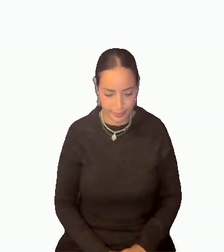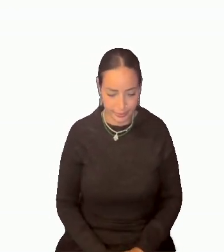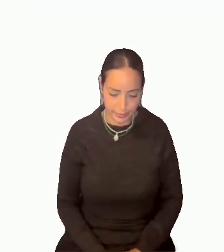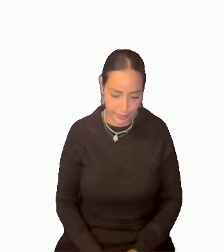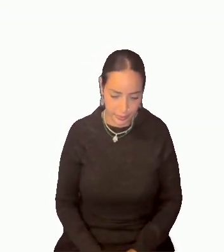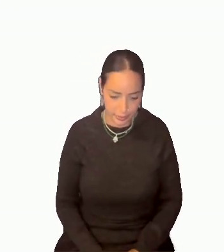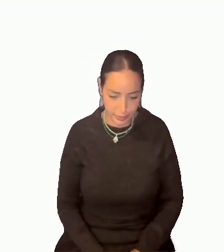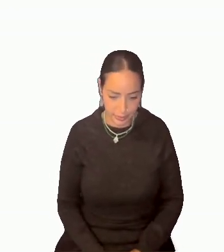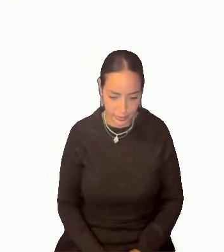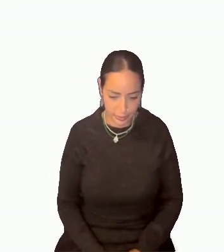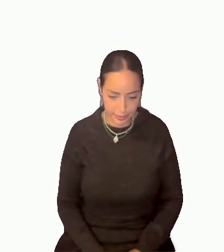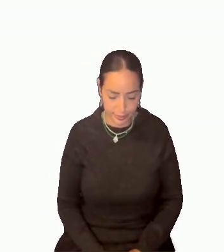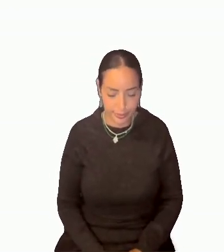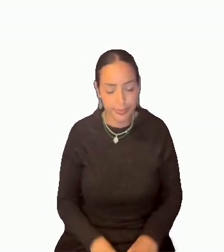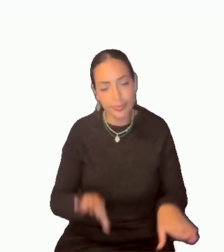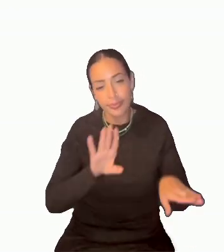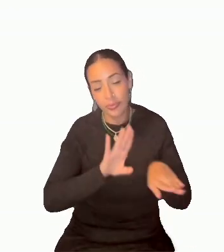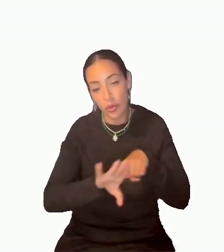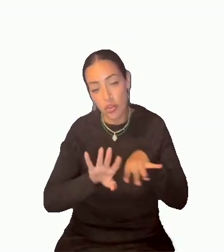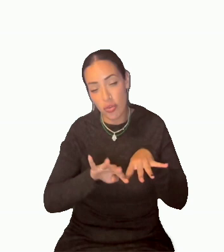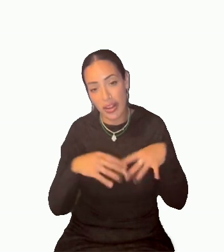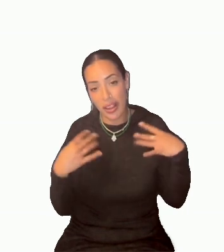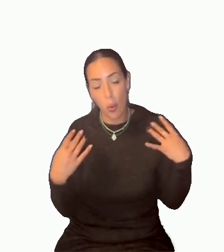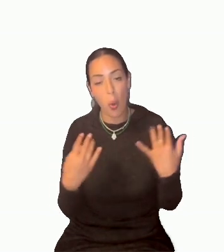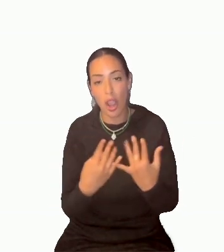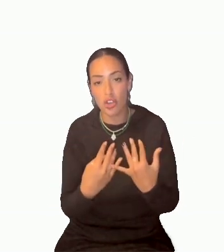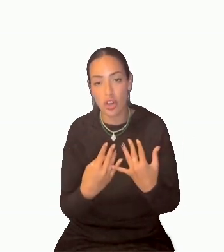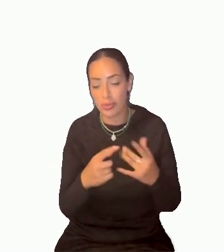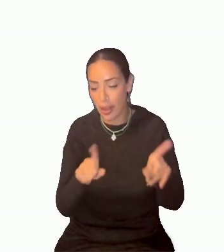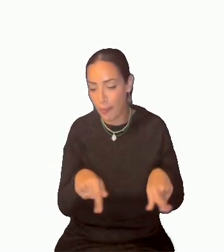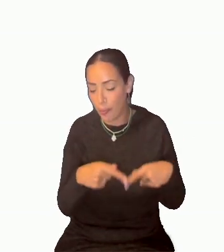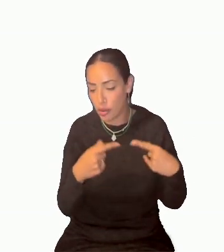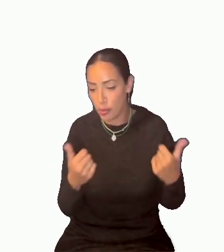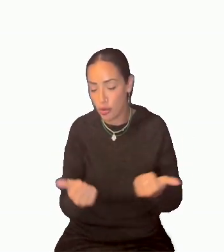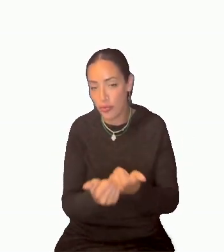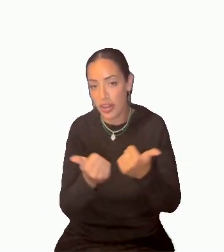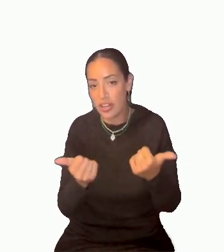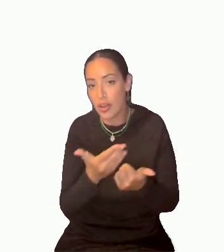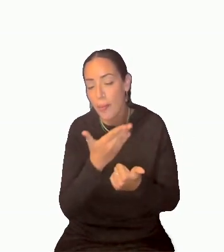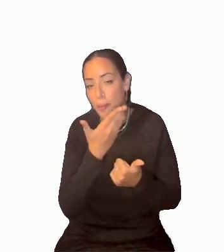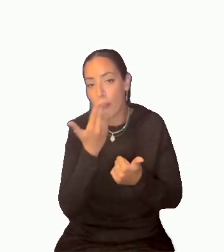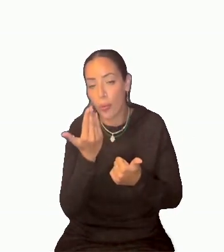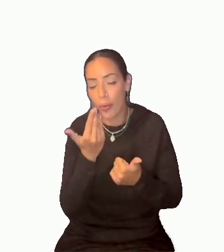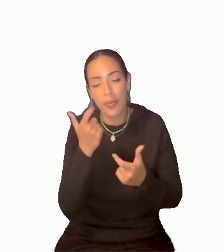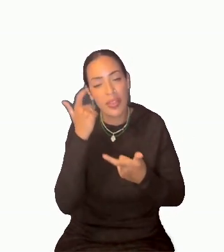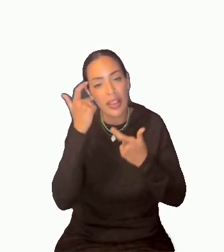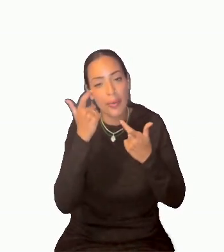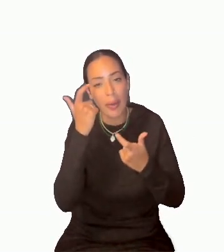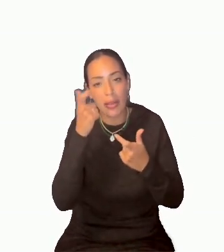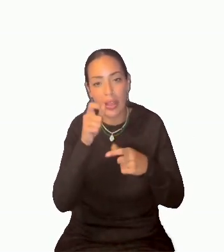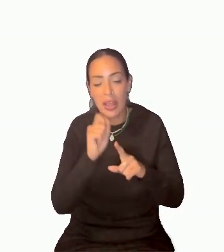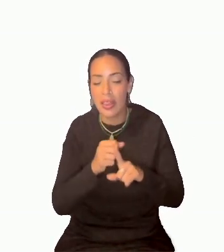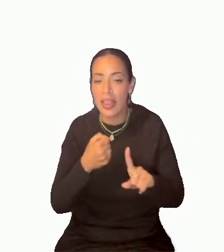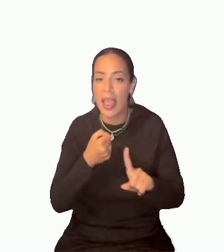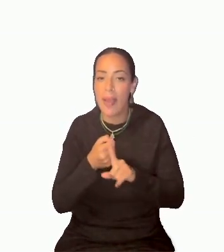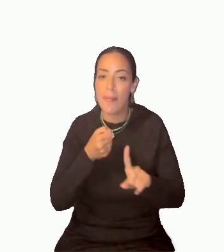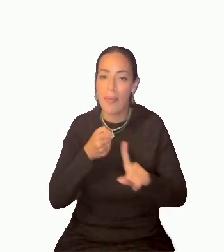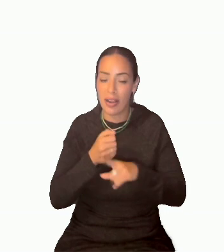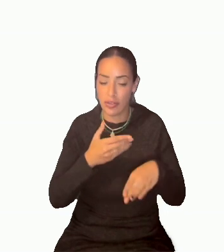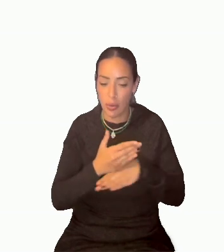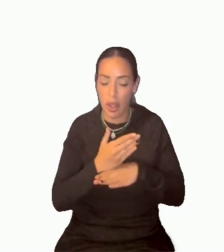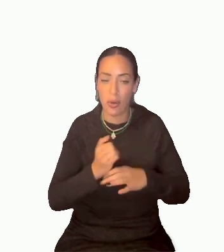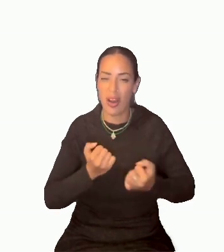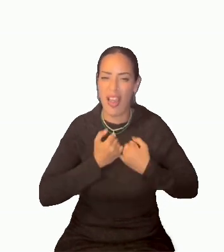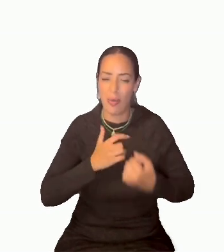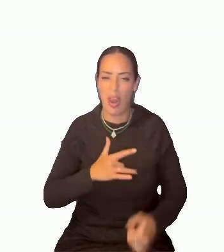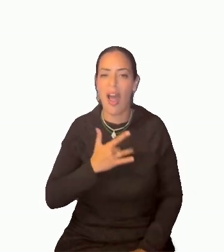No training workshop on traumatic bereavement would be complete without taking the time to acknowledge the impact of this work on our own lives and on the ways in